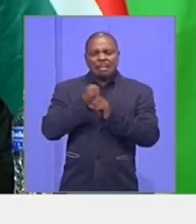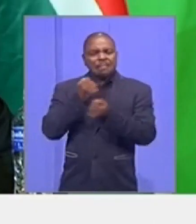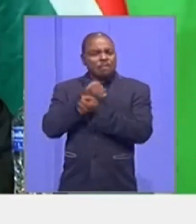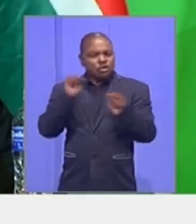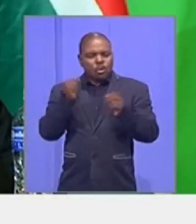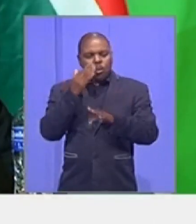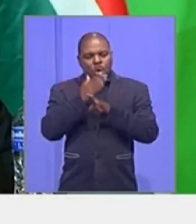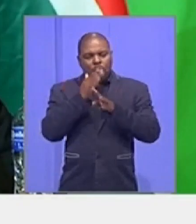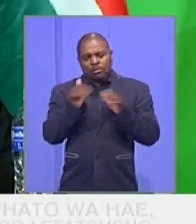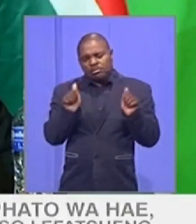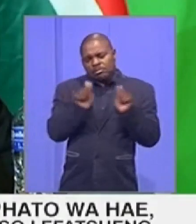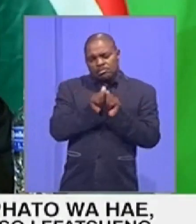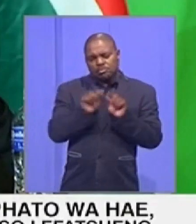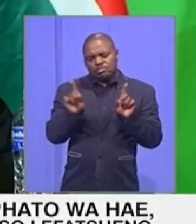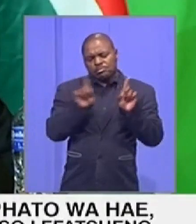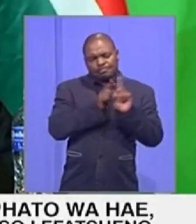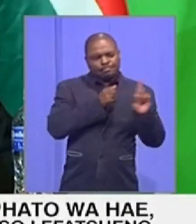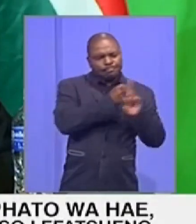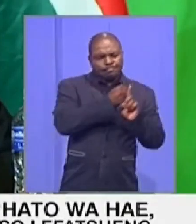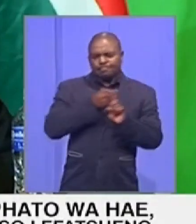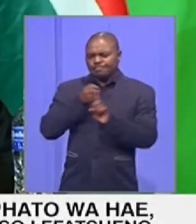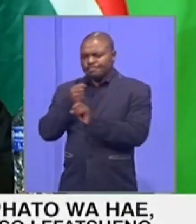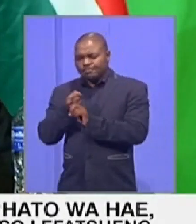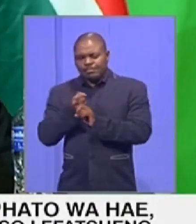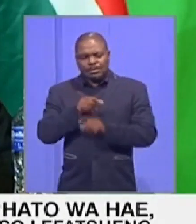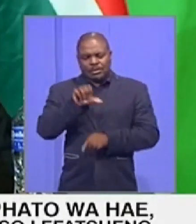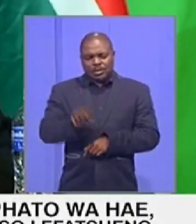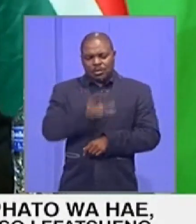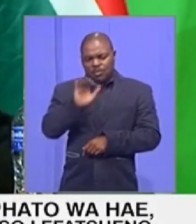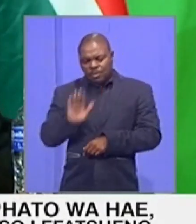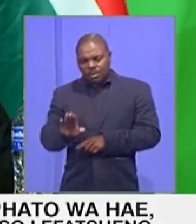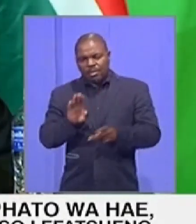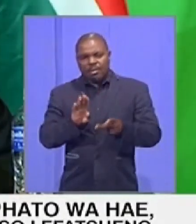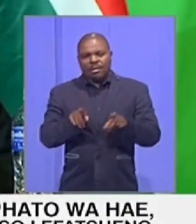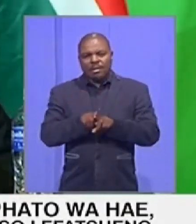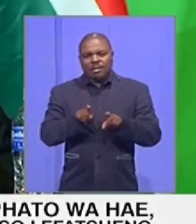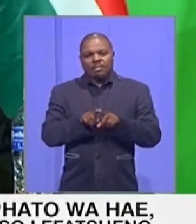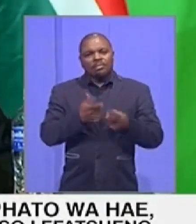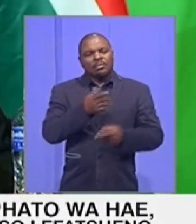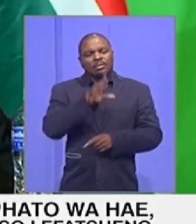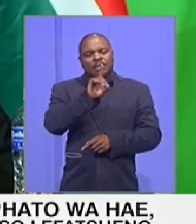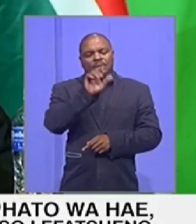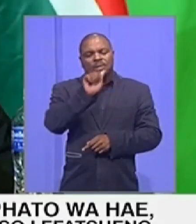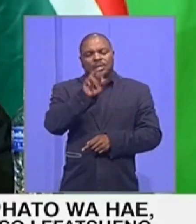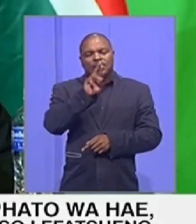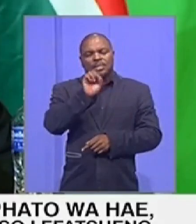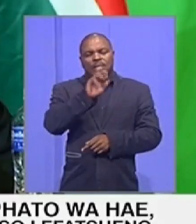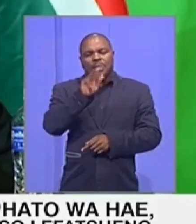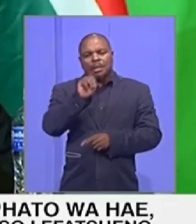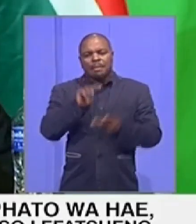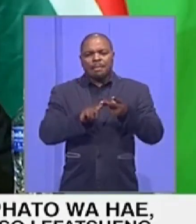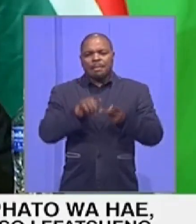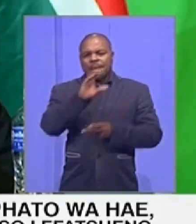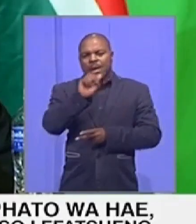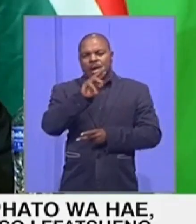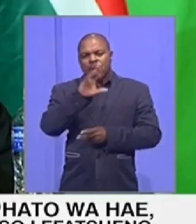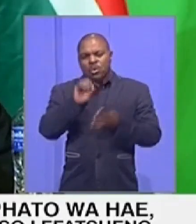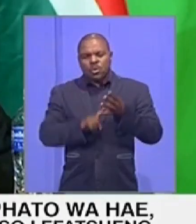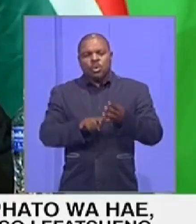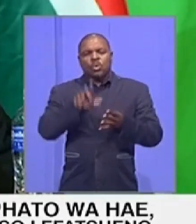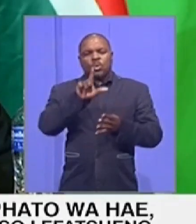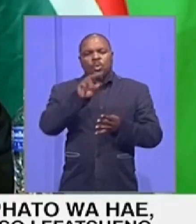worked side by side in different capitals of Africa, such as Dar es Salaam, Lusaka, Cairo, Luanda,